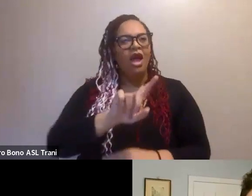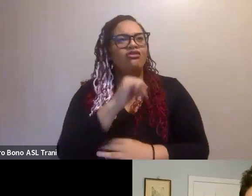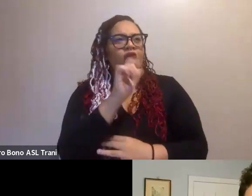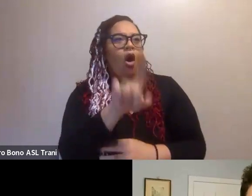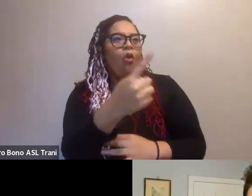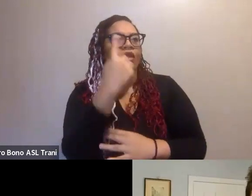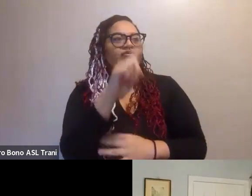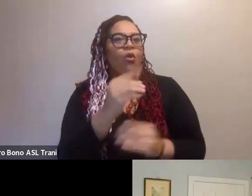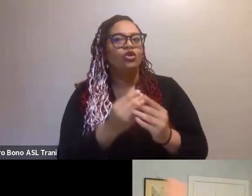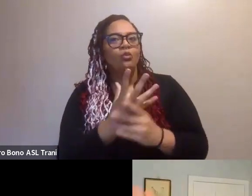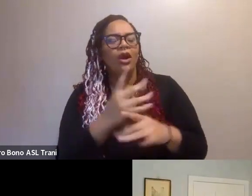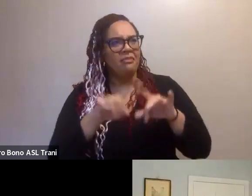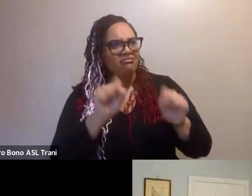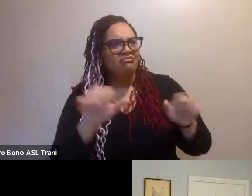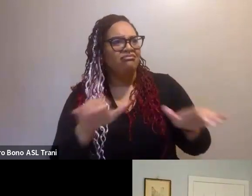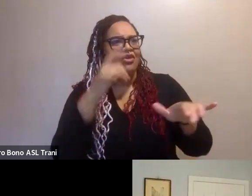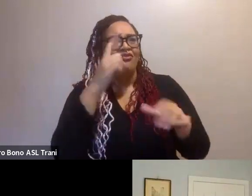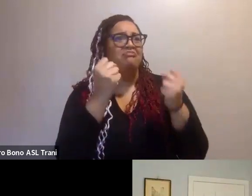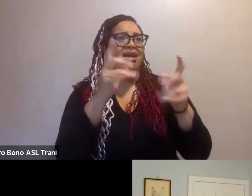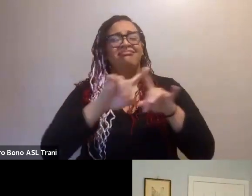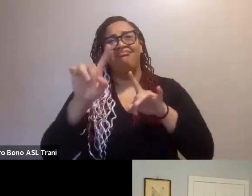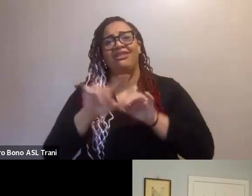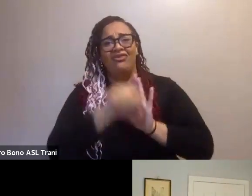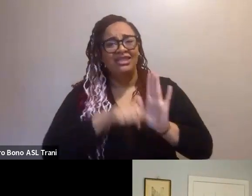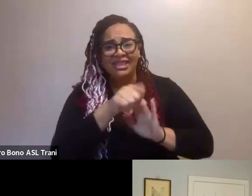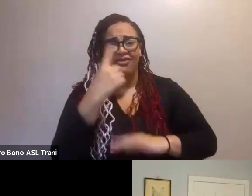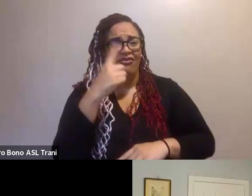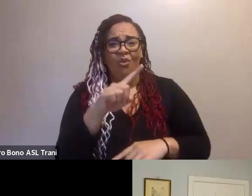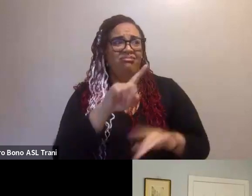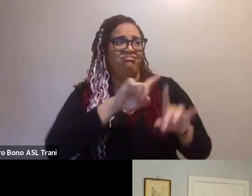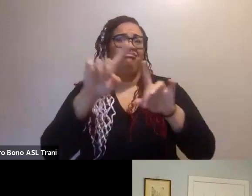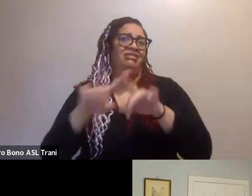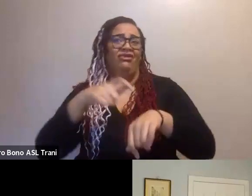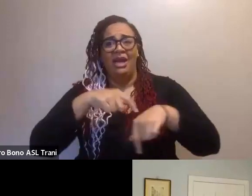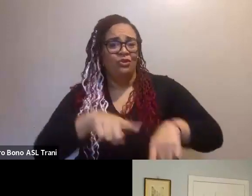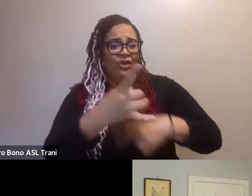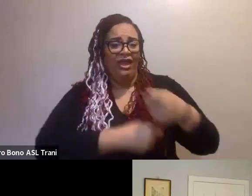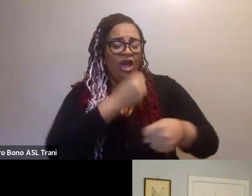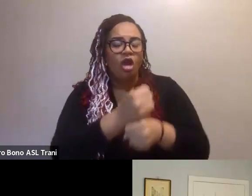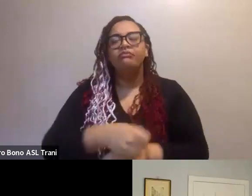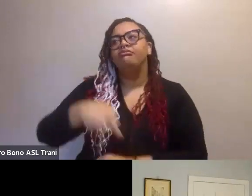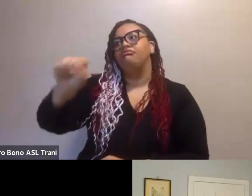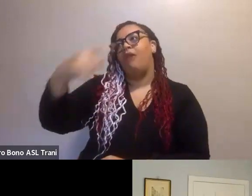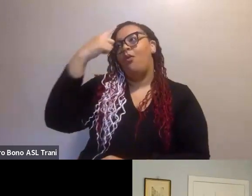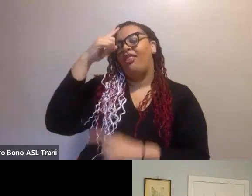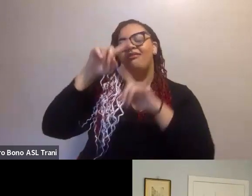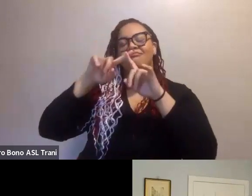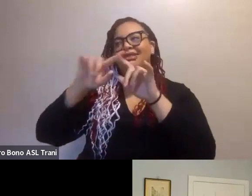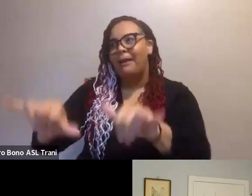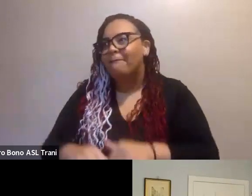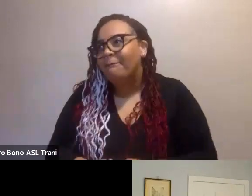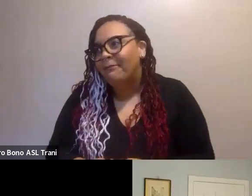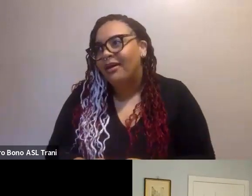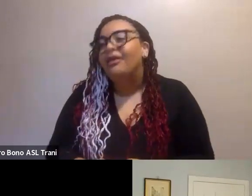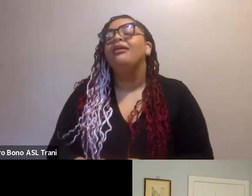this seasonally for all sorts of different times of year. Yeah, I was thinking that too, because I thought it was just like for